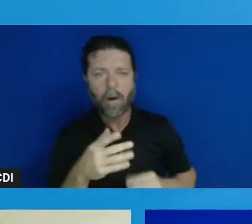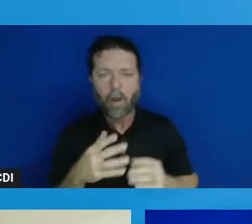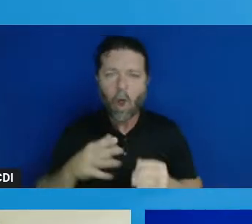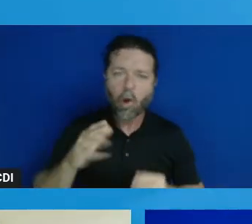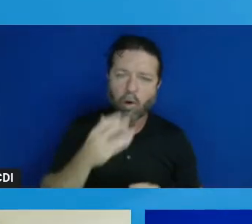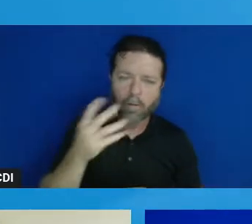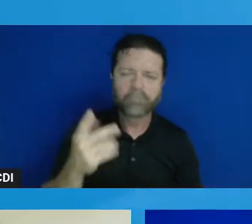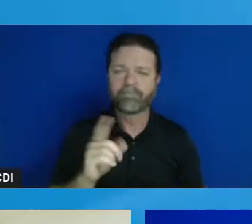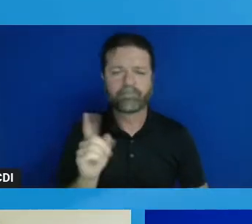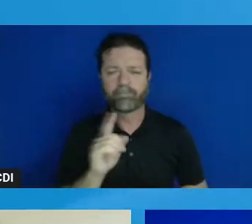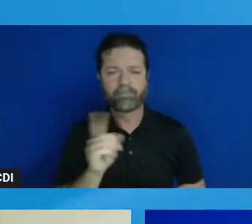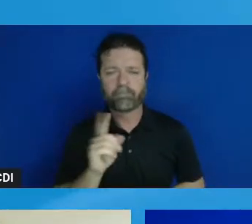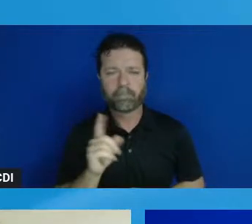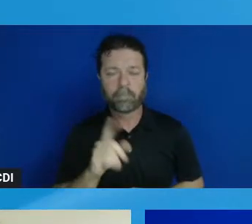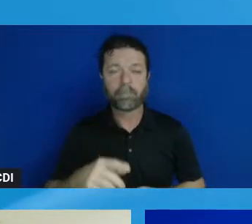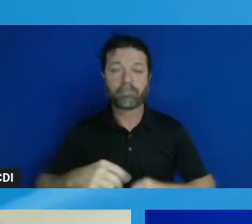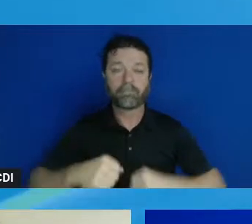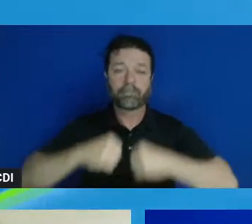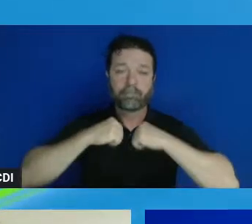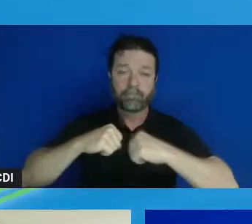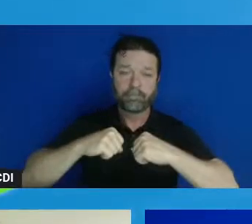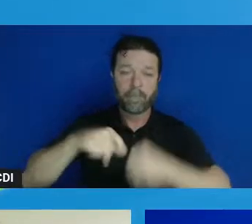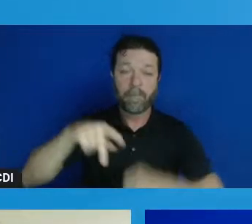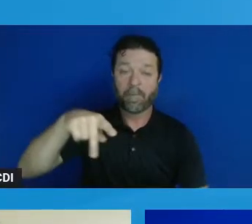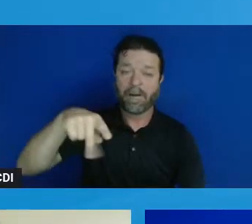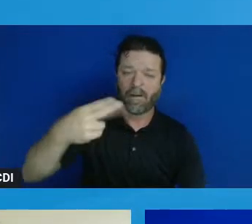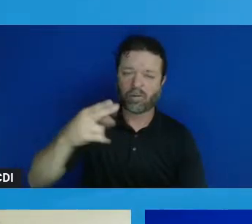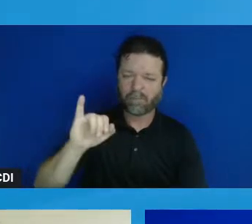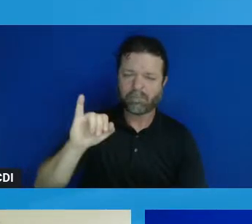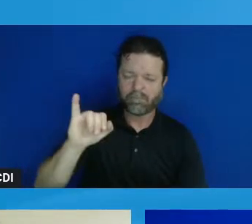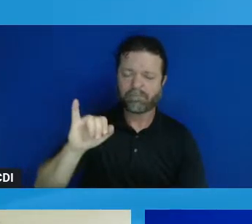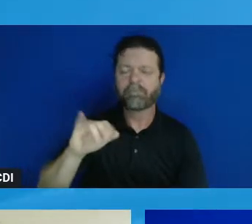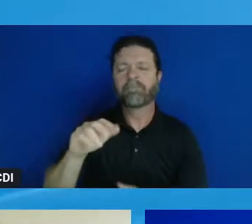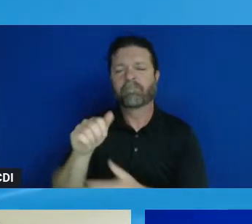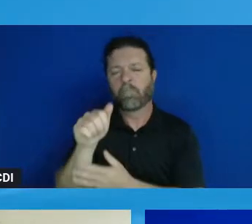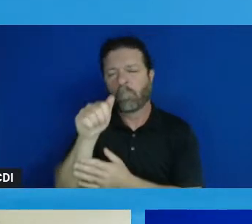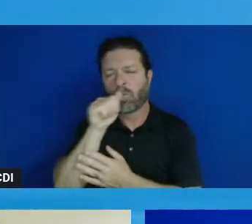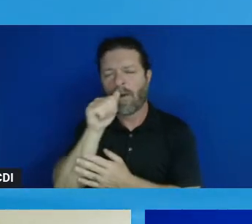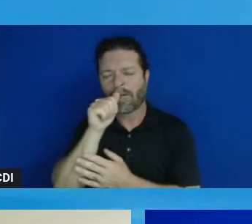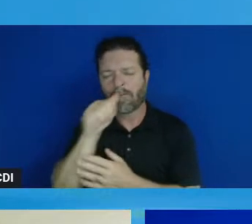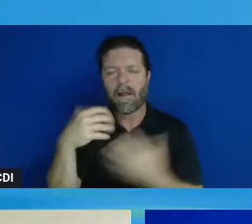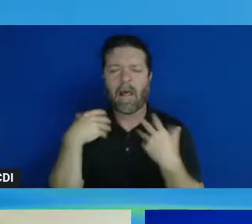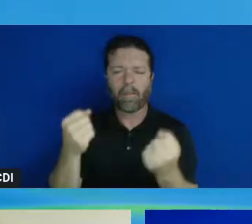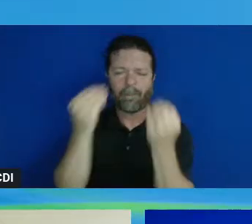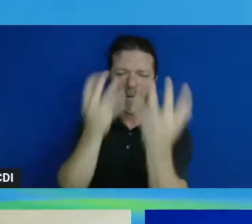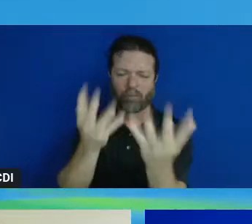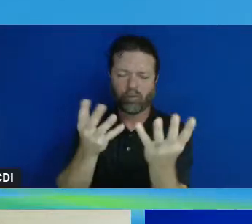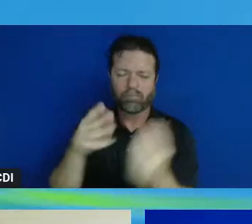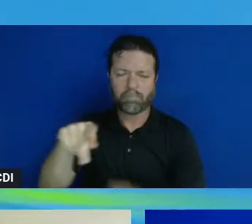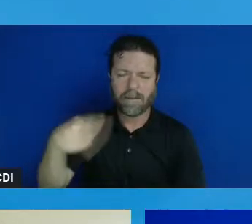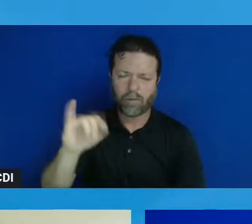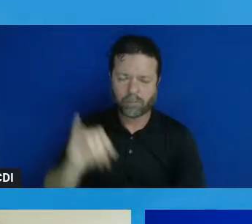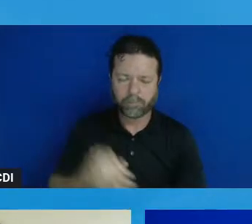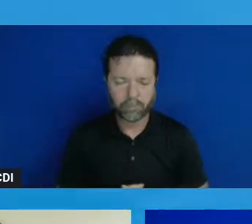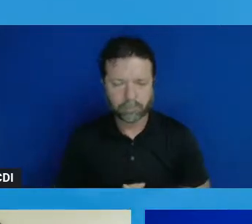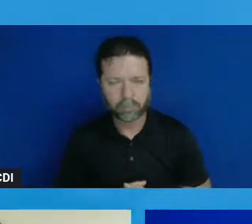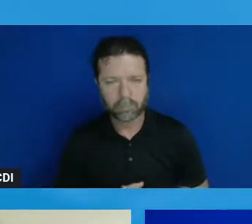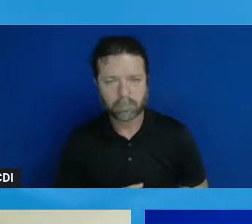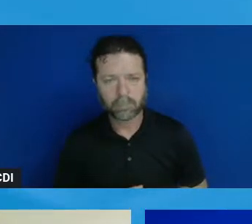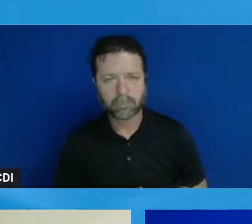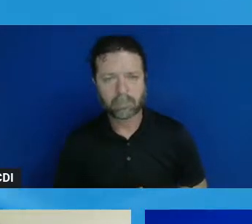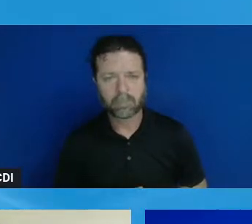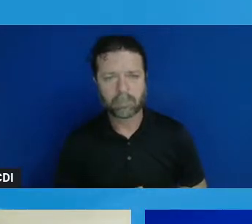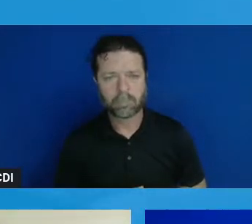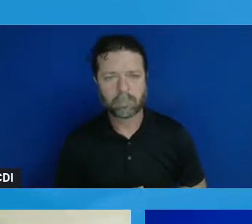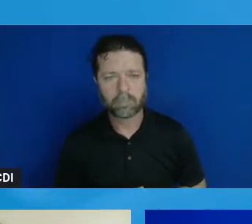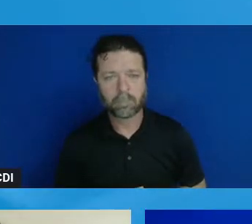So, Jonas, have you ever had a situation where like the backdrop was an issue, where it fell down on you?